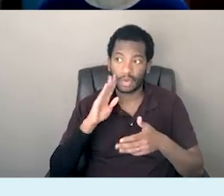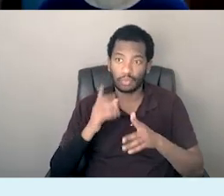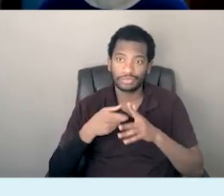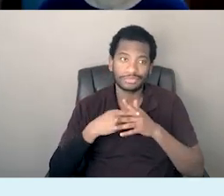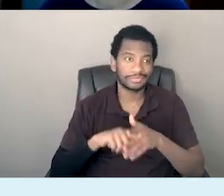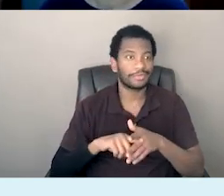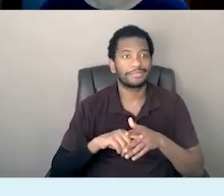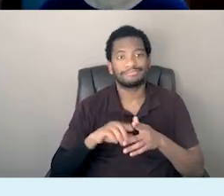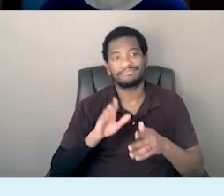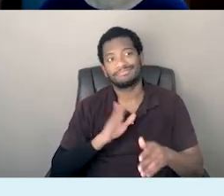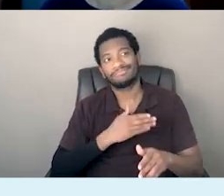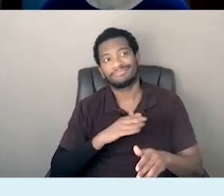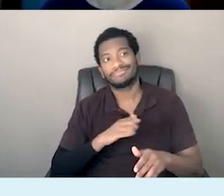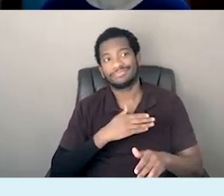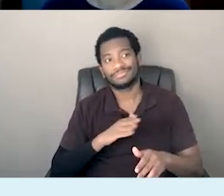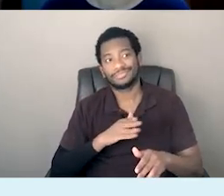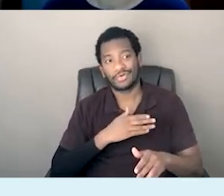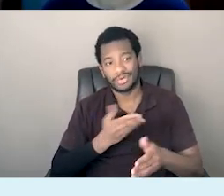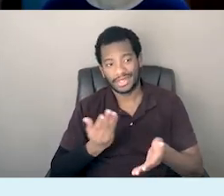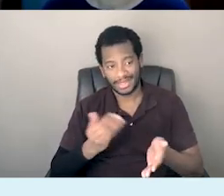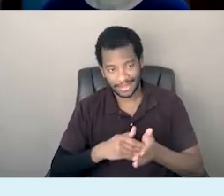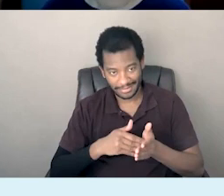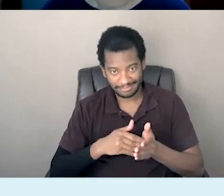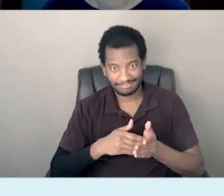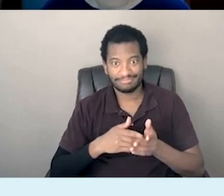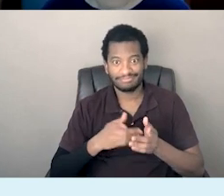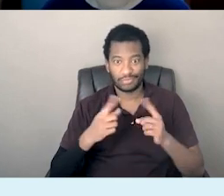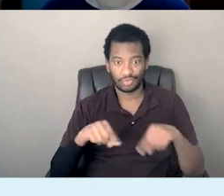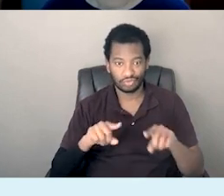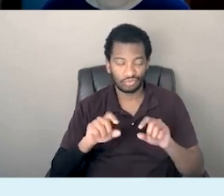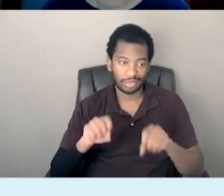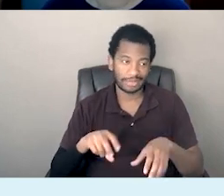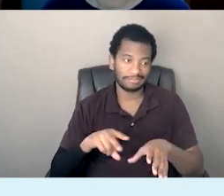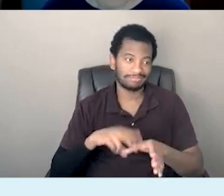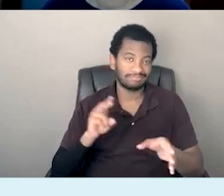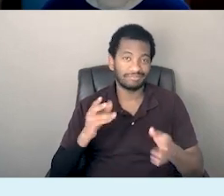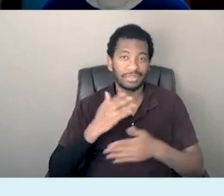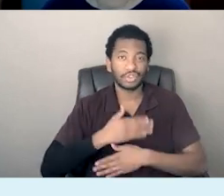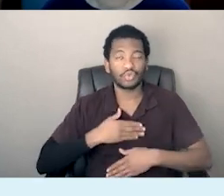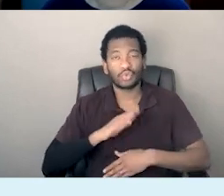this song that I was playing at the beginning as you all drop off. Enjoy the rest of your day.